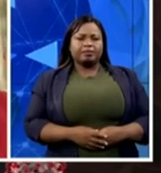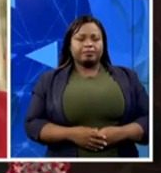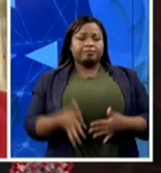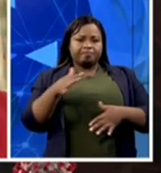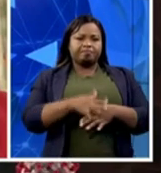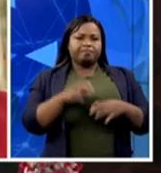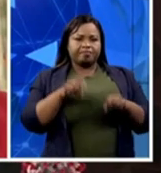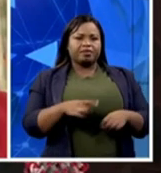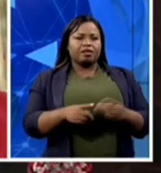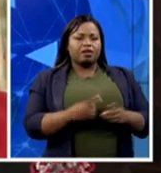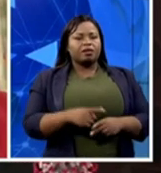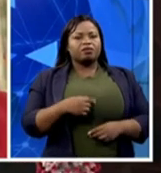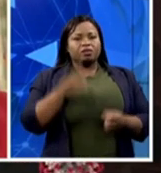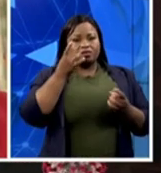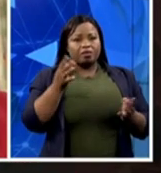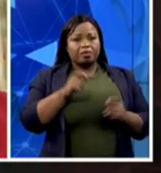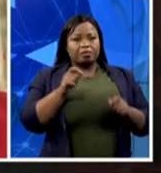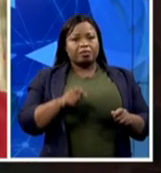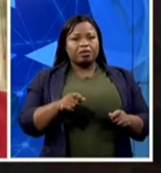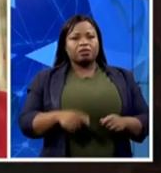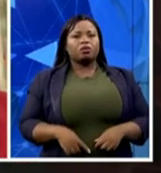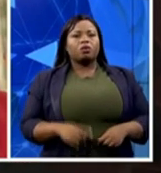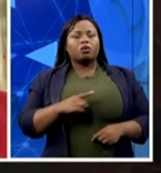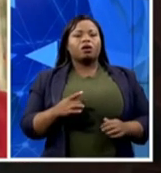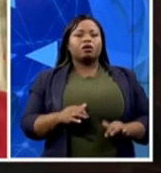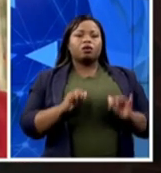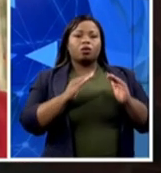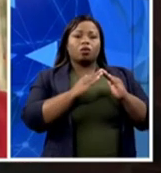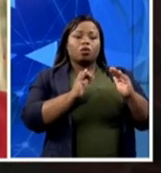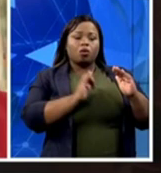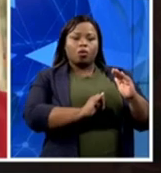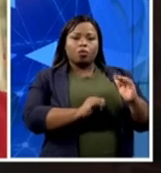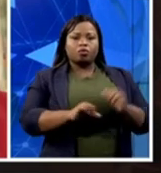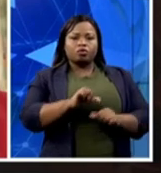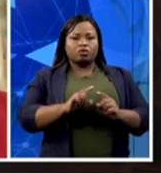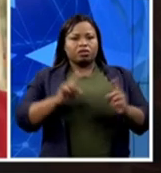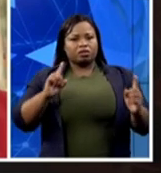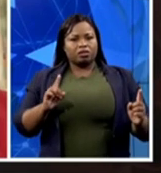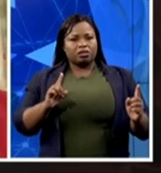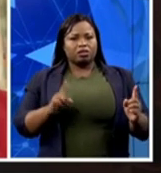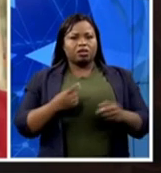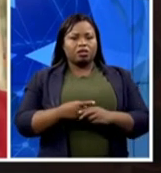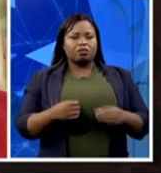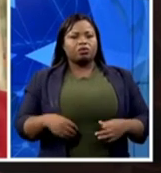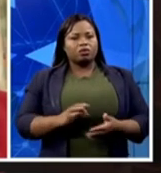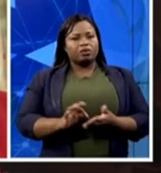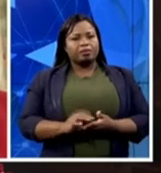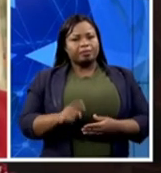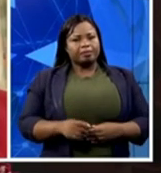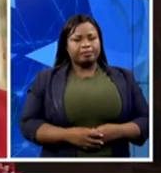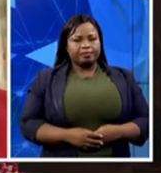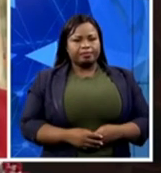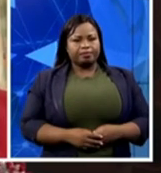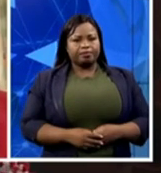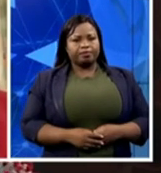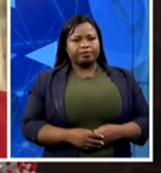includes staying at home, social distancing, and improving your hygiene. Yes, I think people should remember